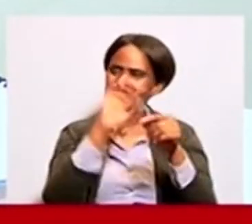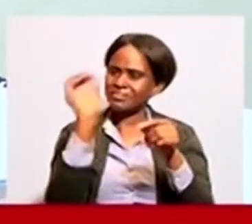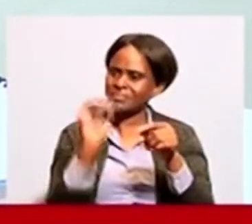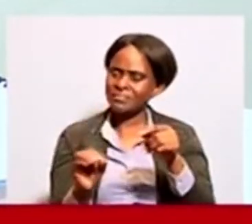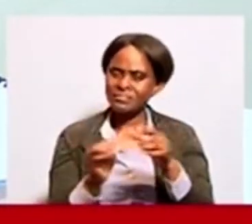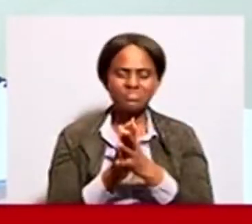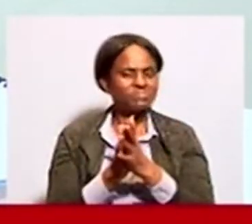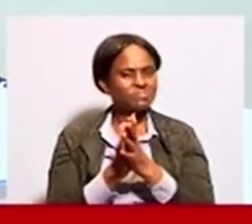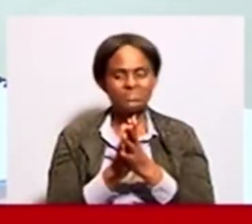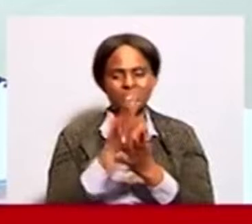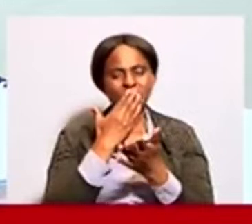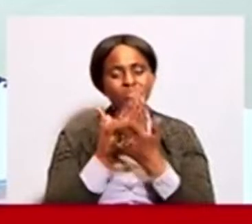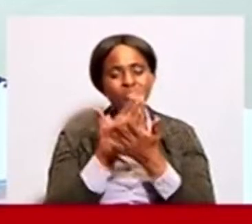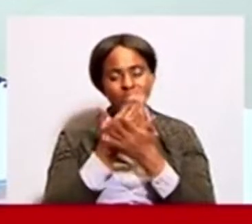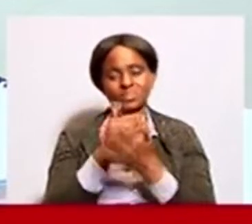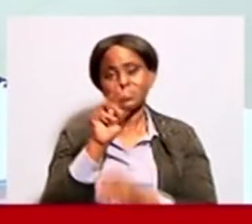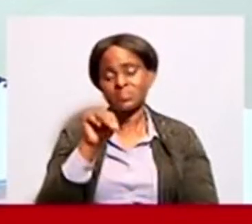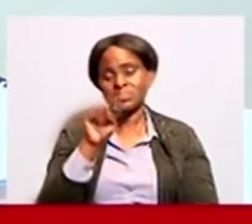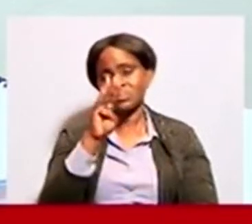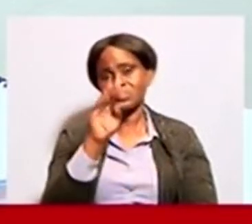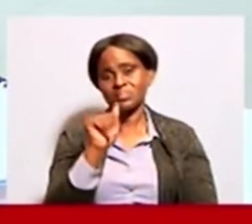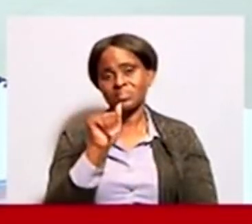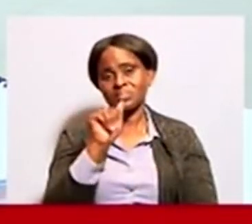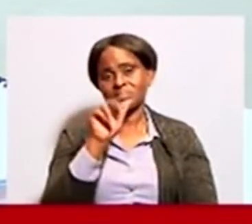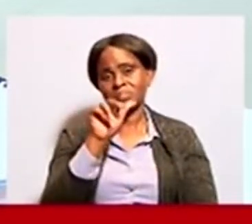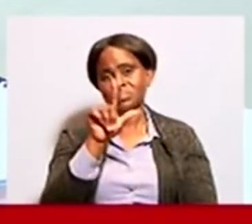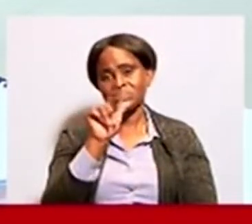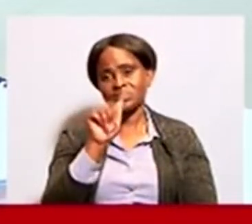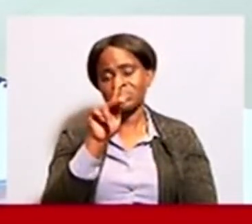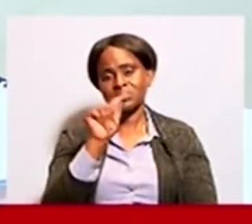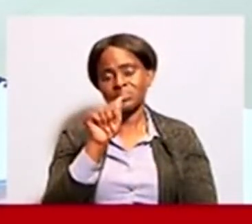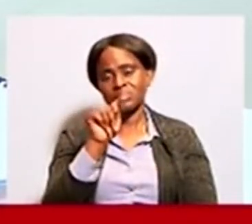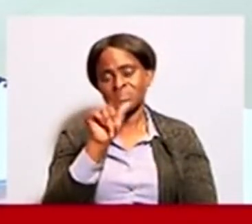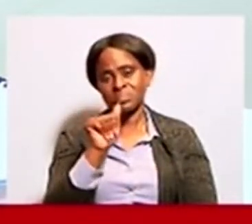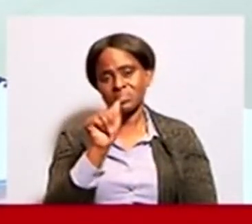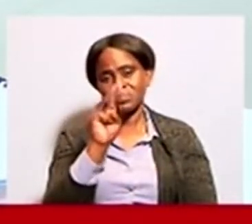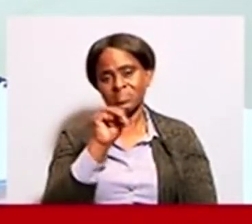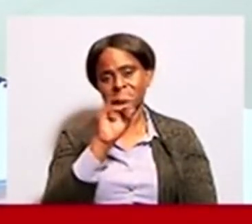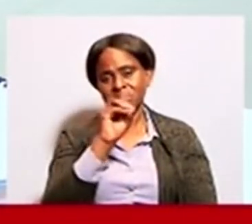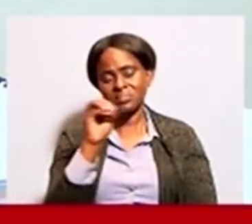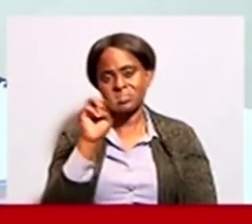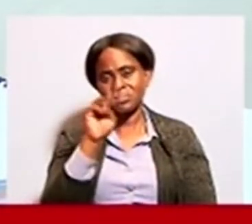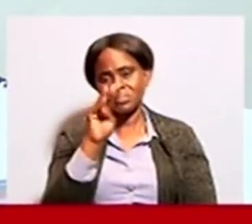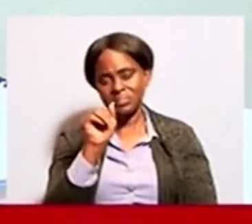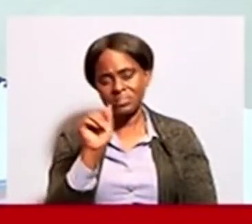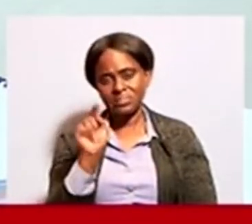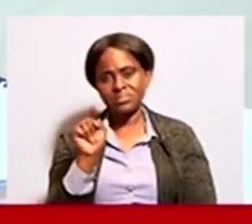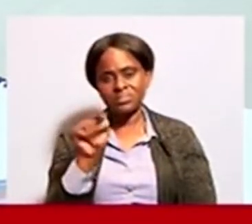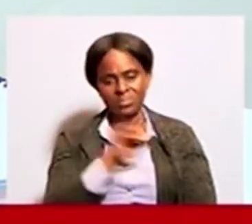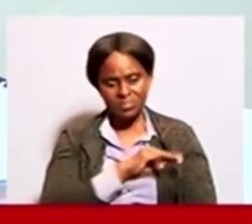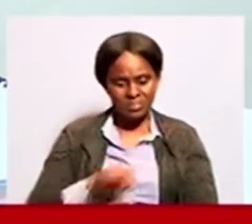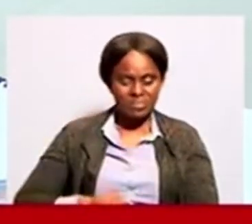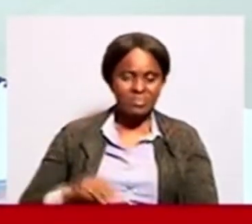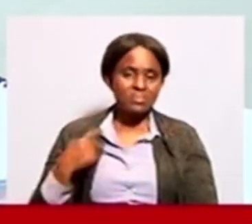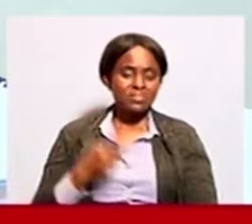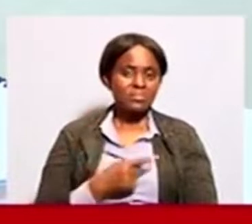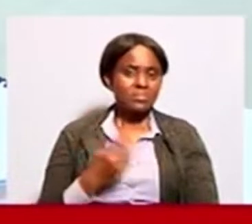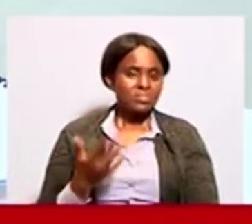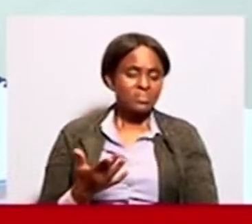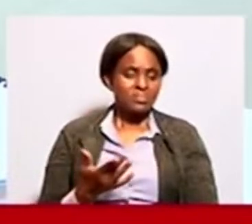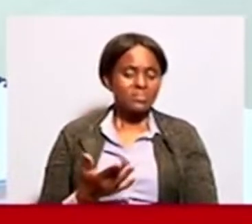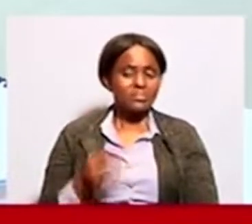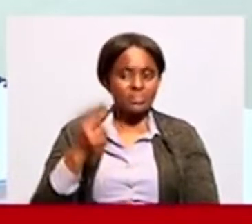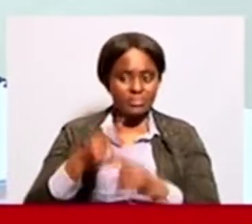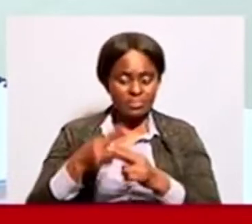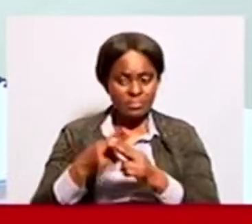not Mr. Mambaragat. It's not you, Momba. It's the member of parliament. That's the